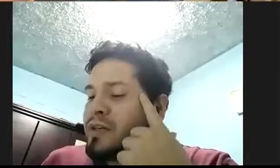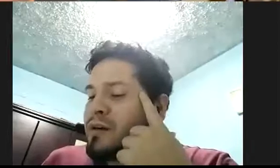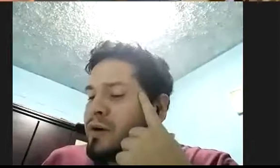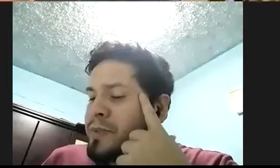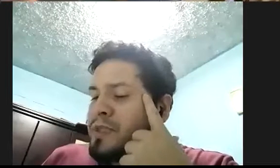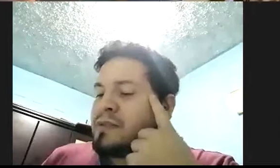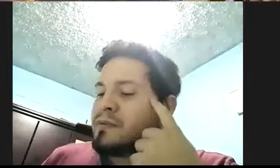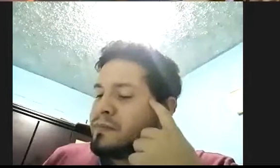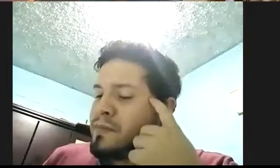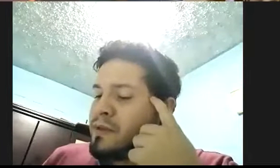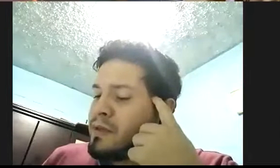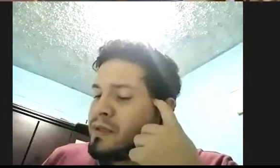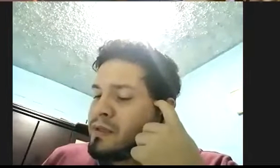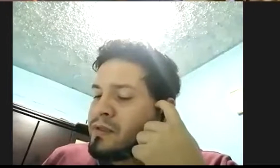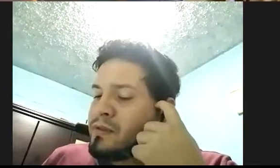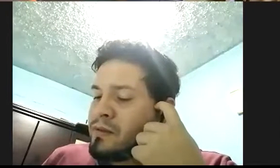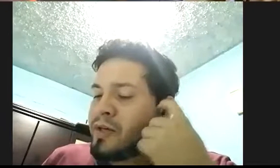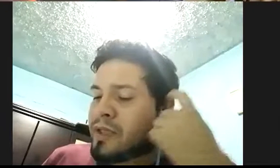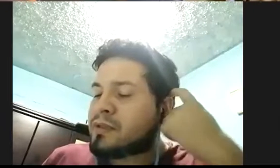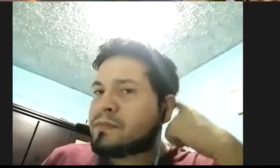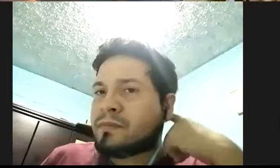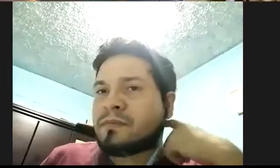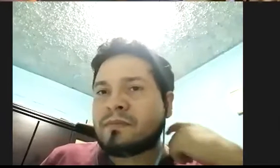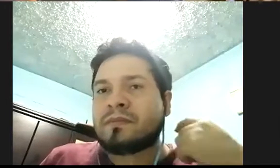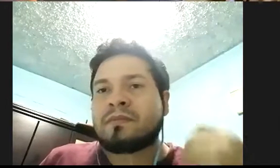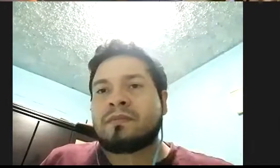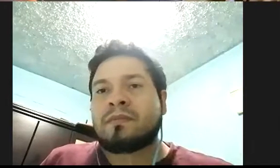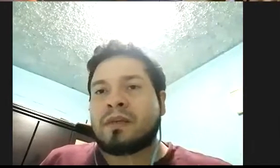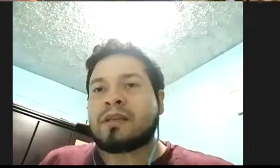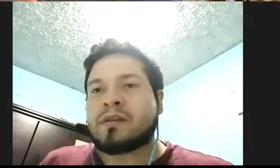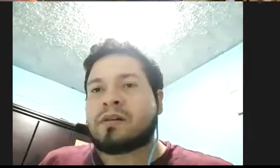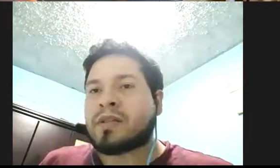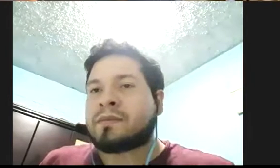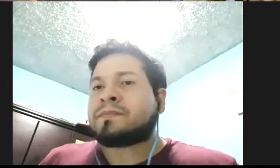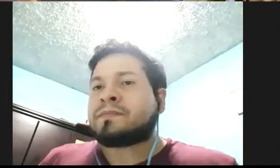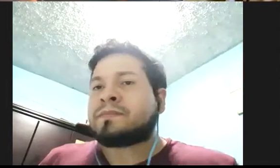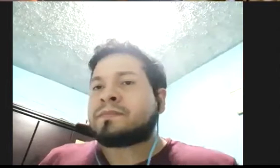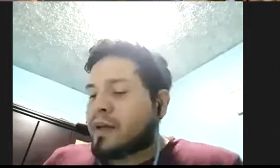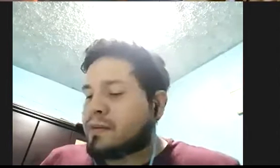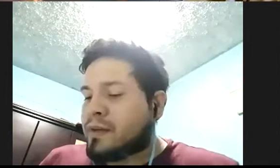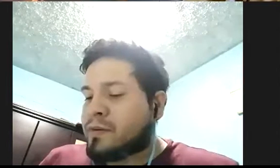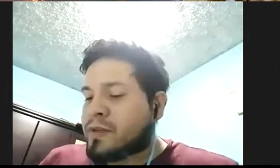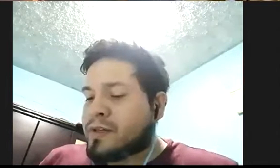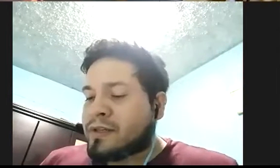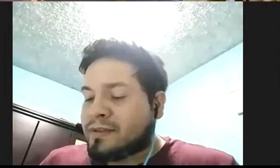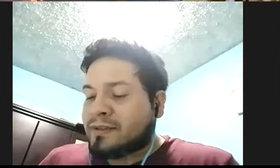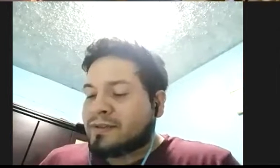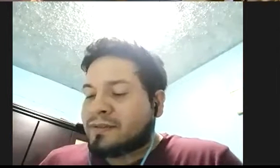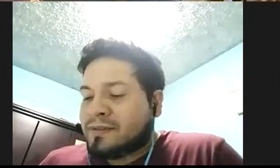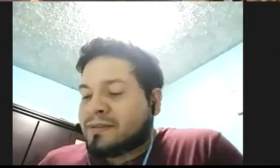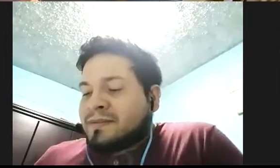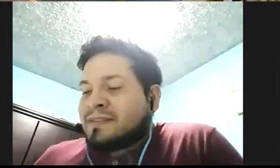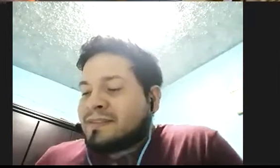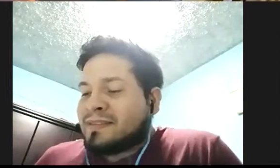Pronunciation of the committee. Committee. Correct? Yes, it is correct. Okay, thank you, teacher.